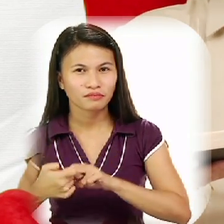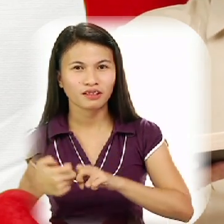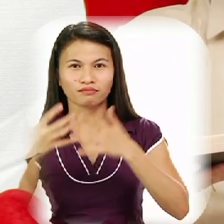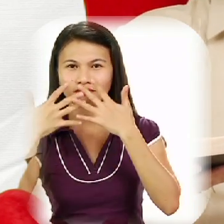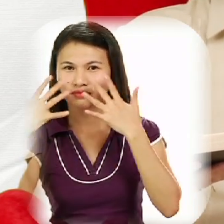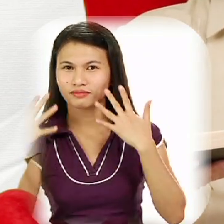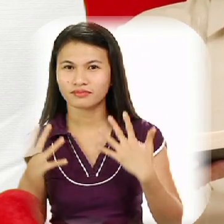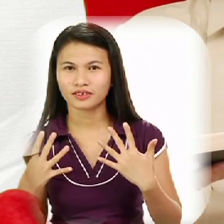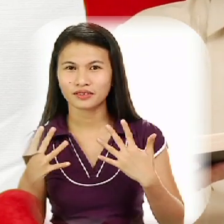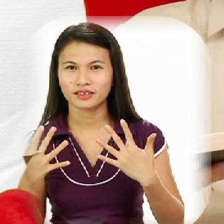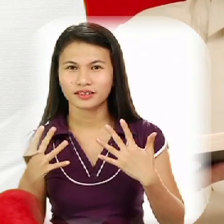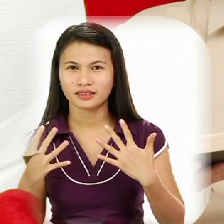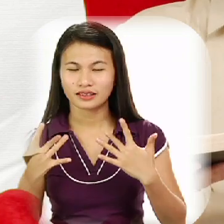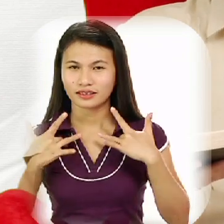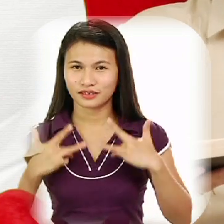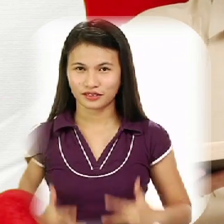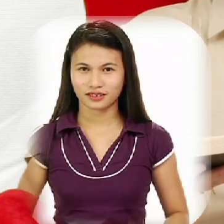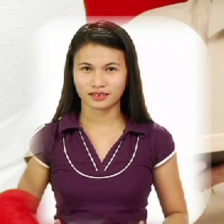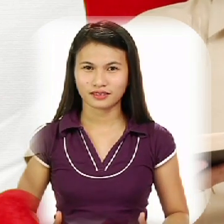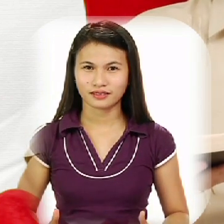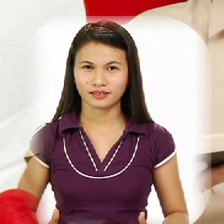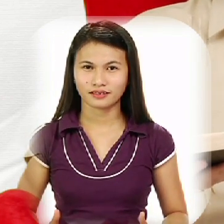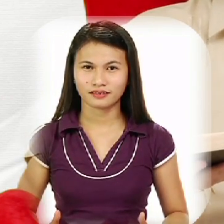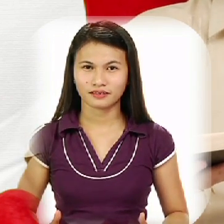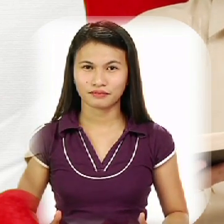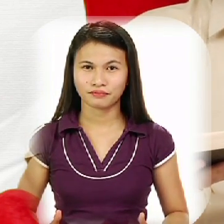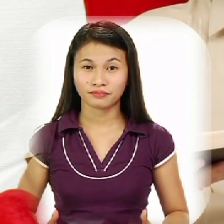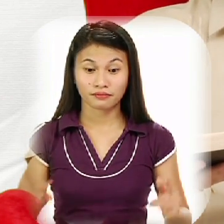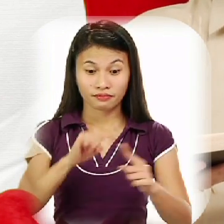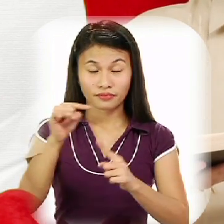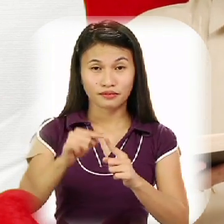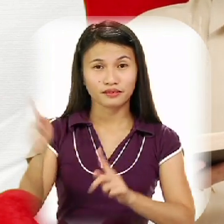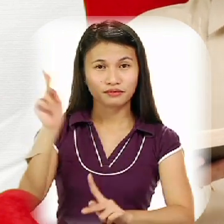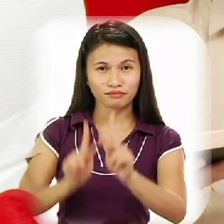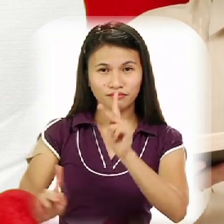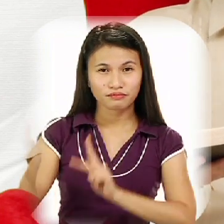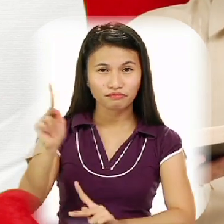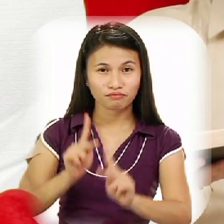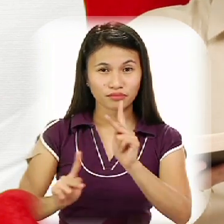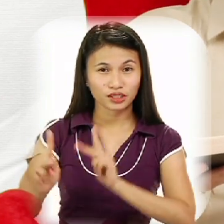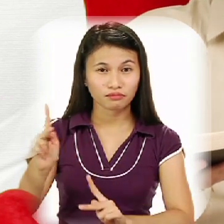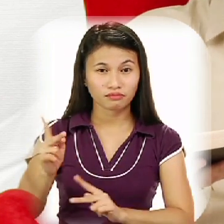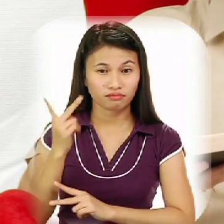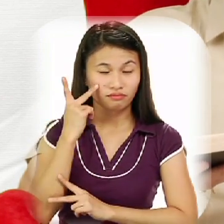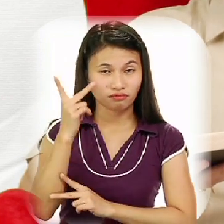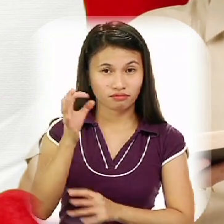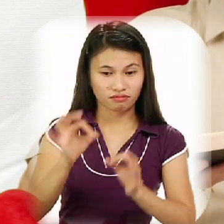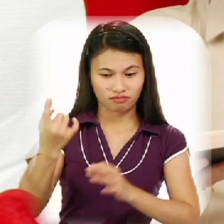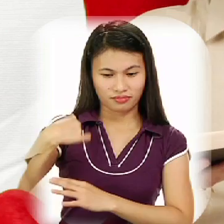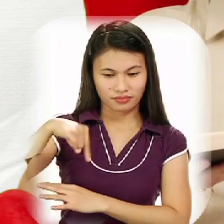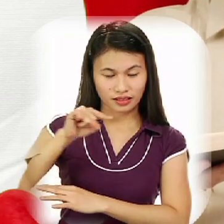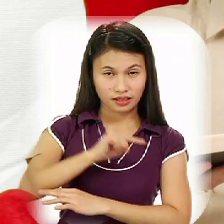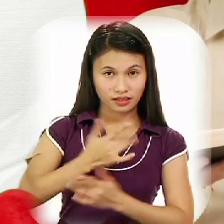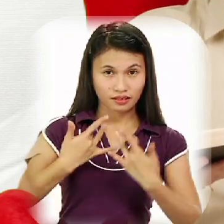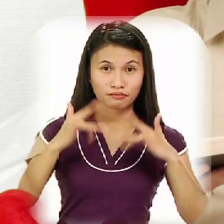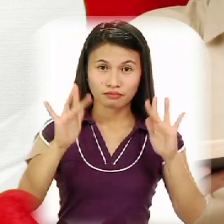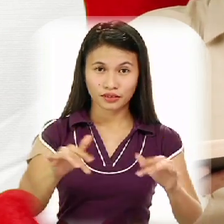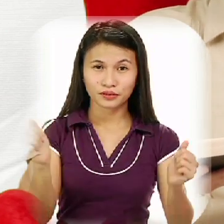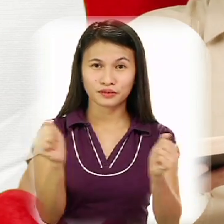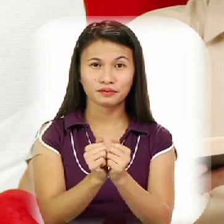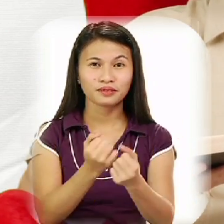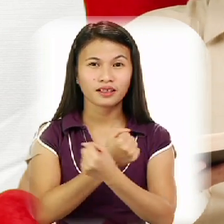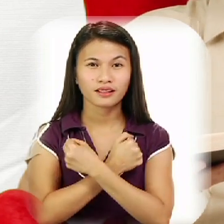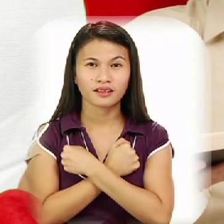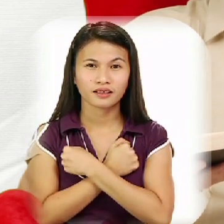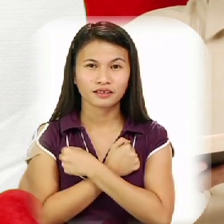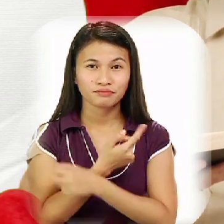concerns, sorrows, distresses. When people see in us compassion